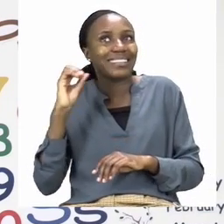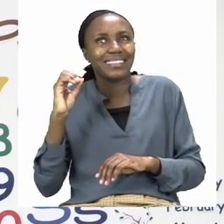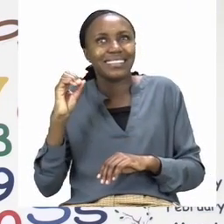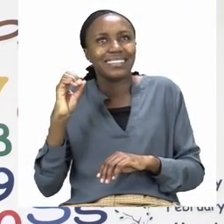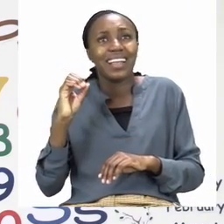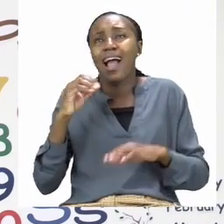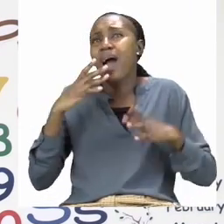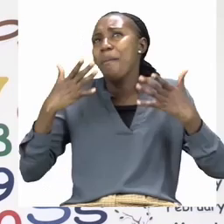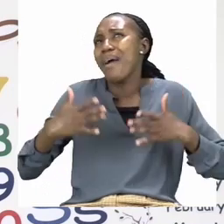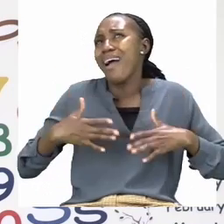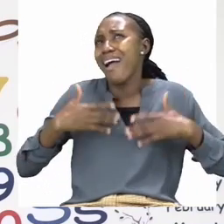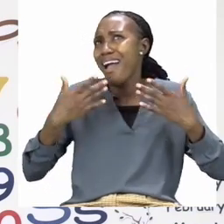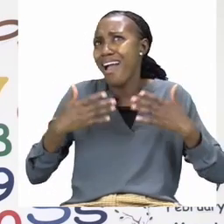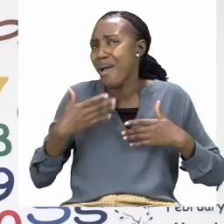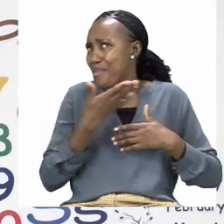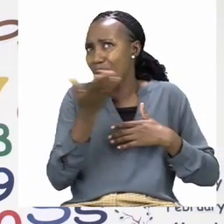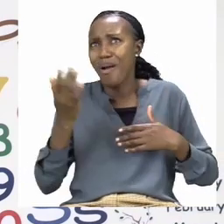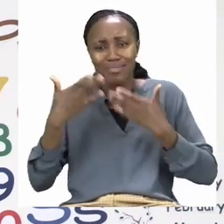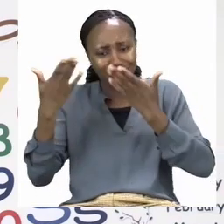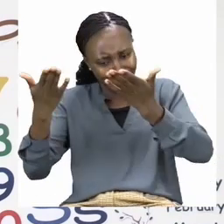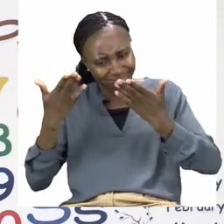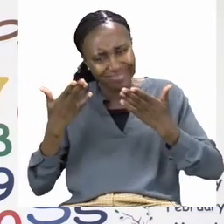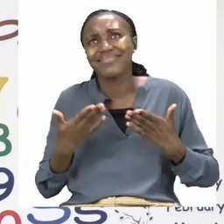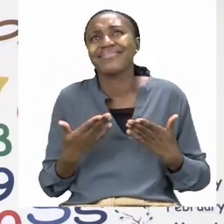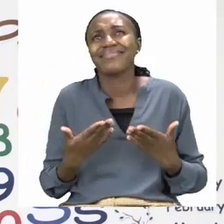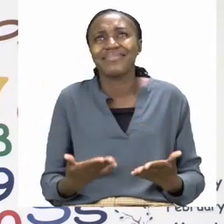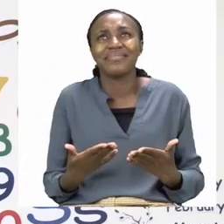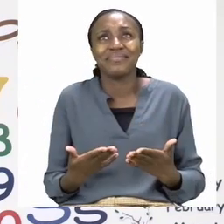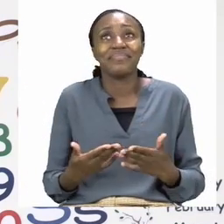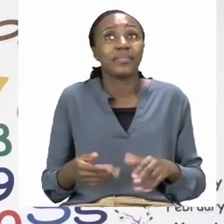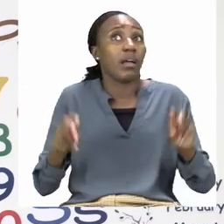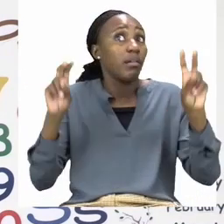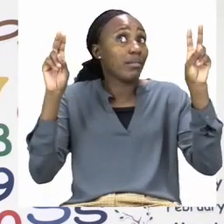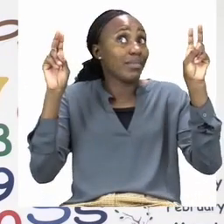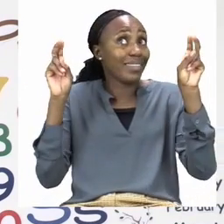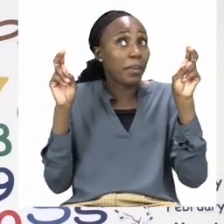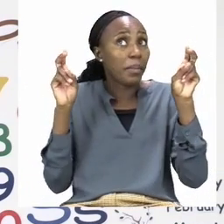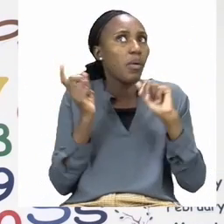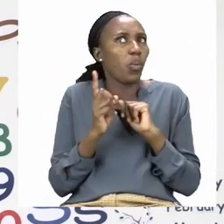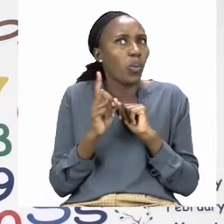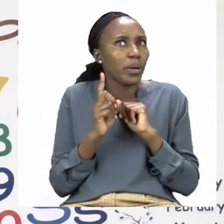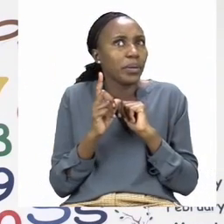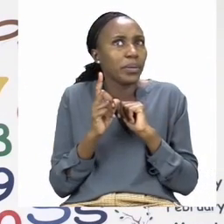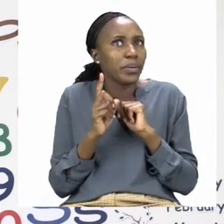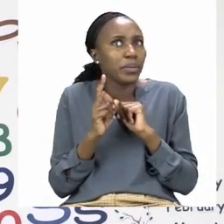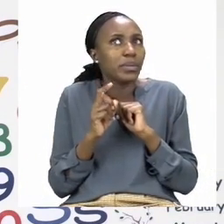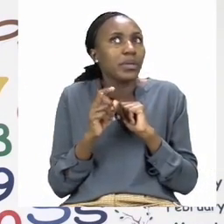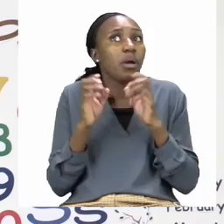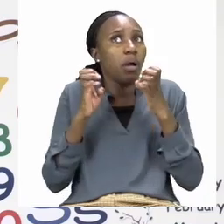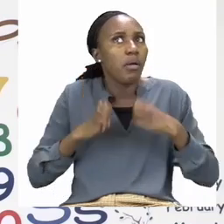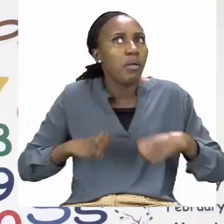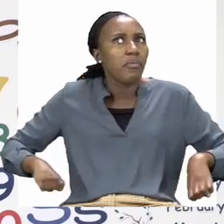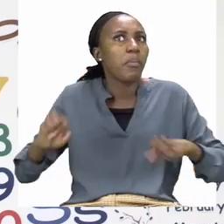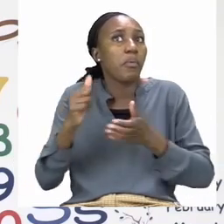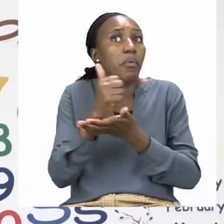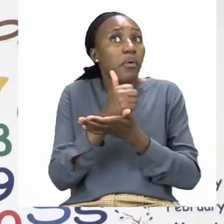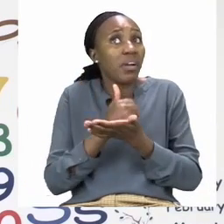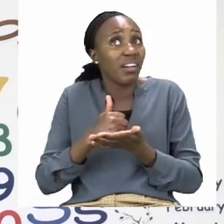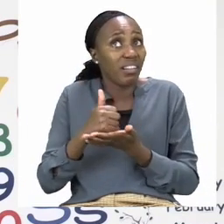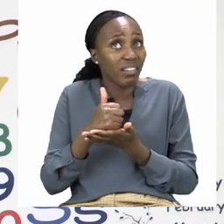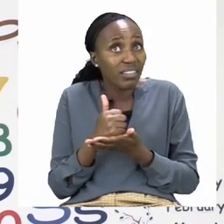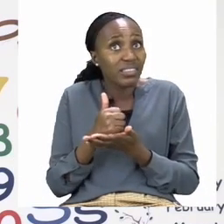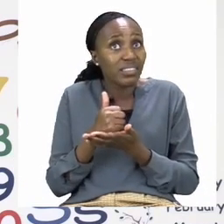that you could join us again today. Our theme this week is a clean environment